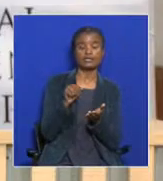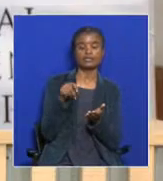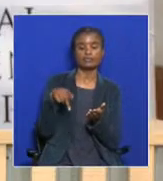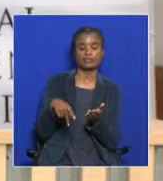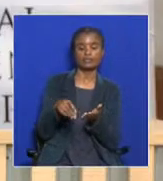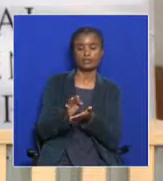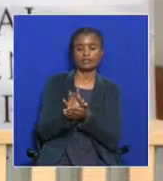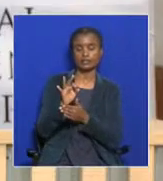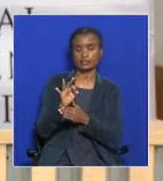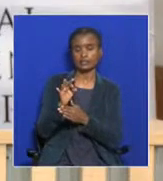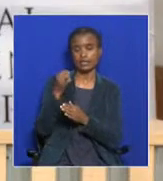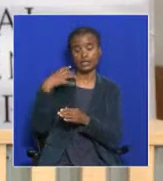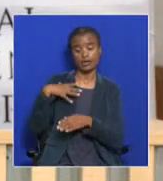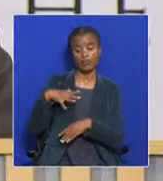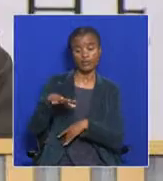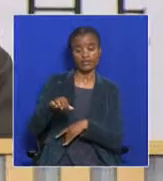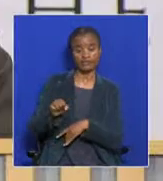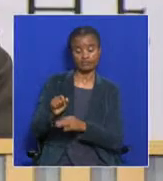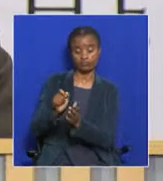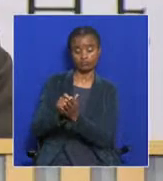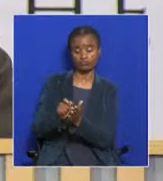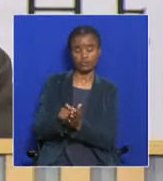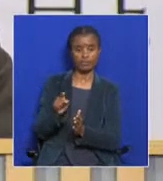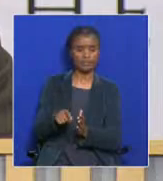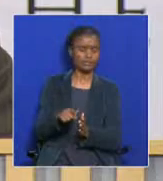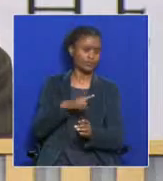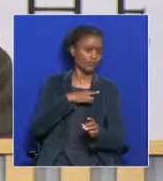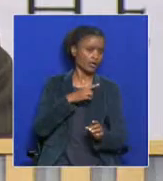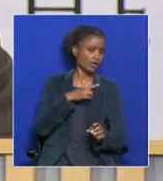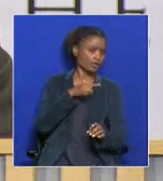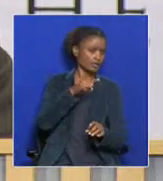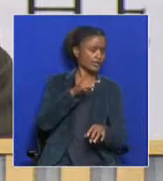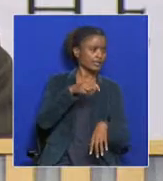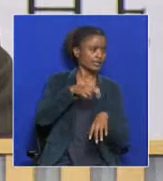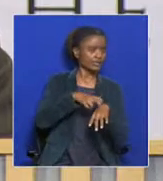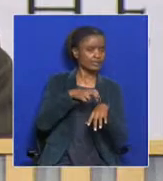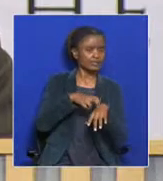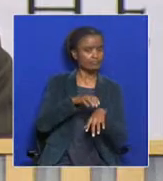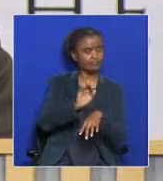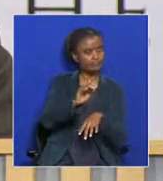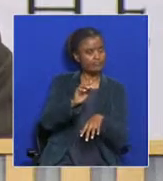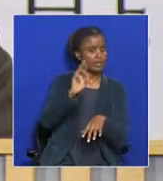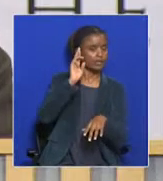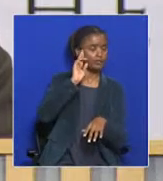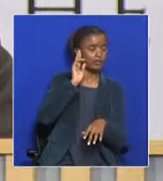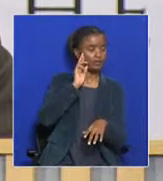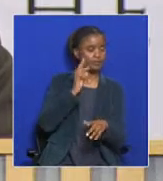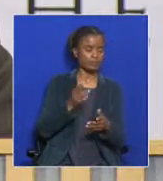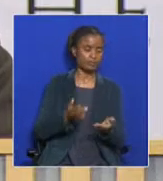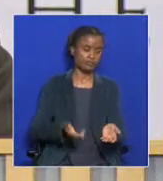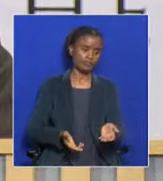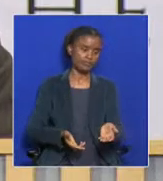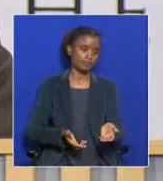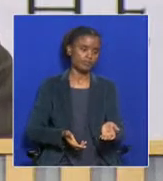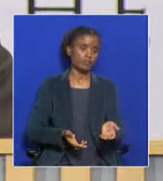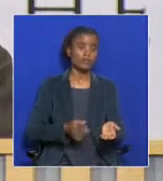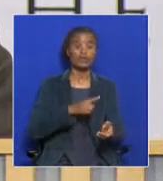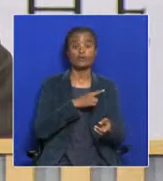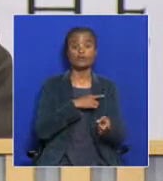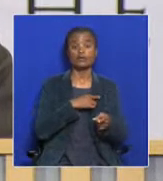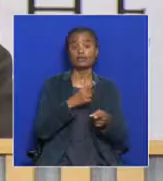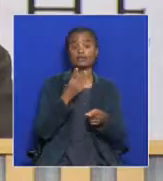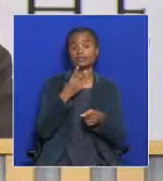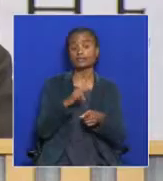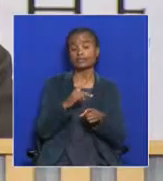such a basic reminder? I think upon seeing that he didn't even come on exhibit bags, then I thought I'd rather not